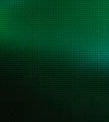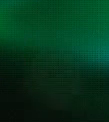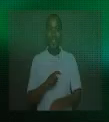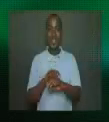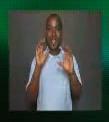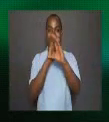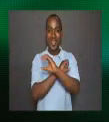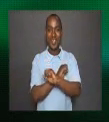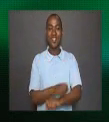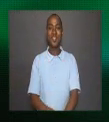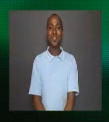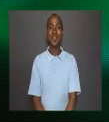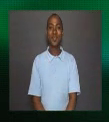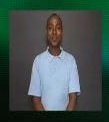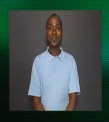Time's up.